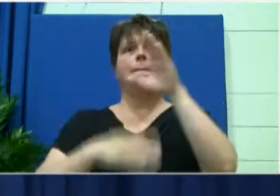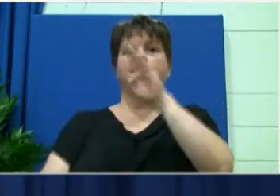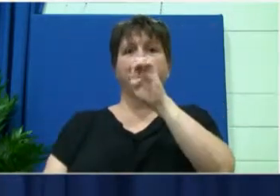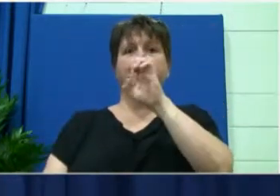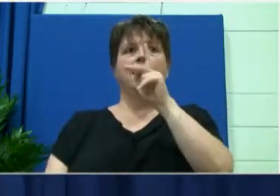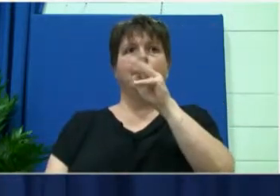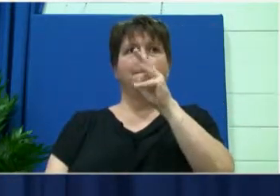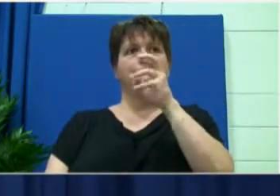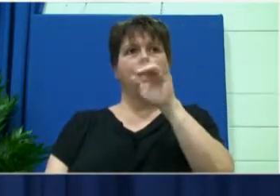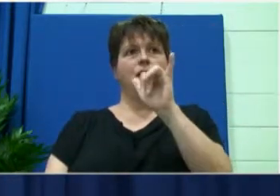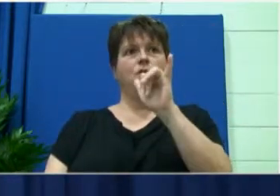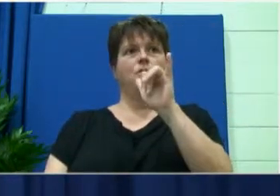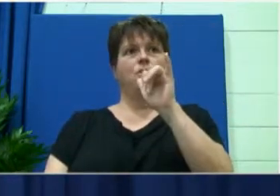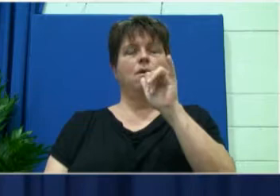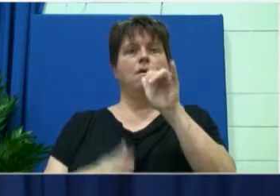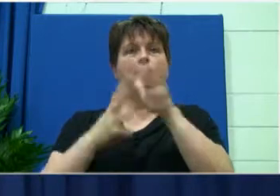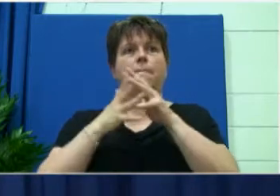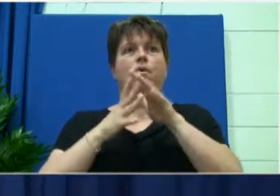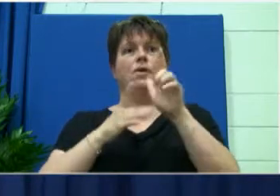Guard.